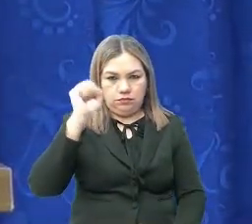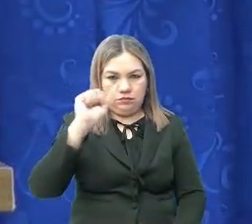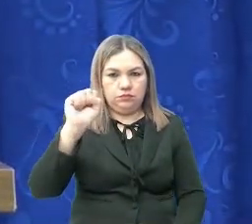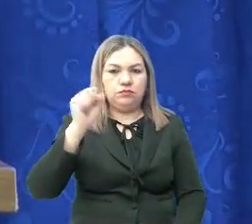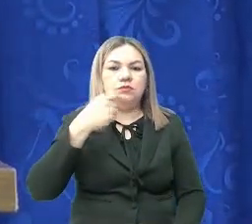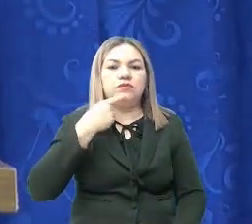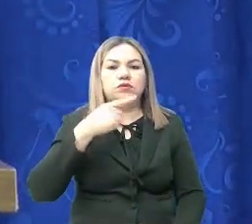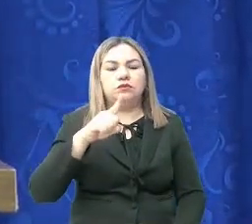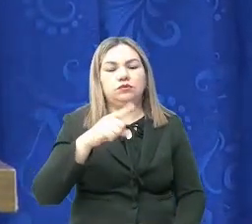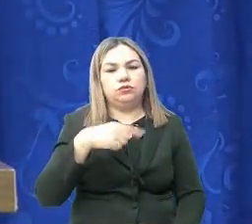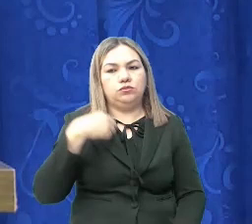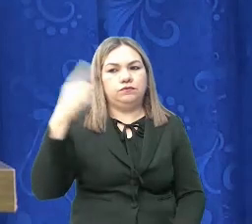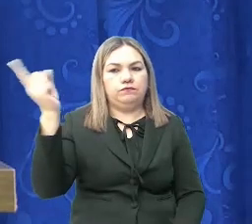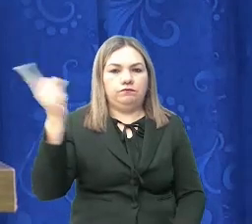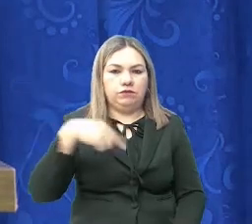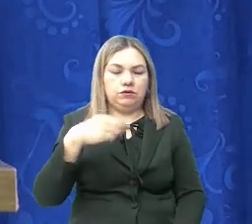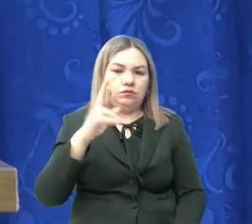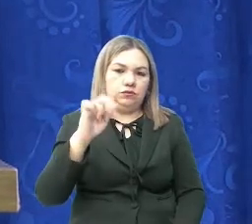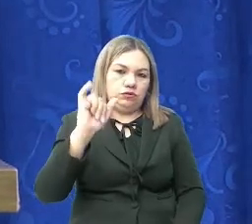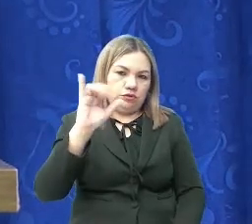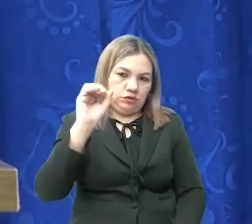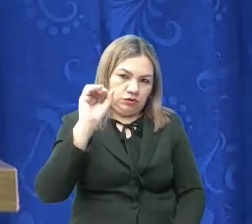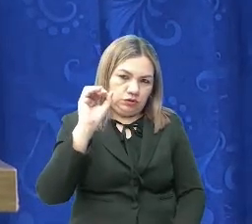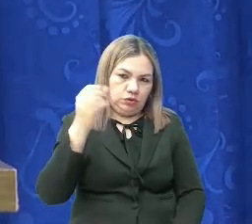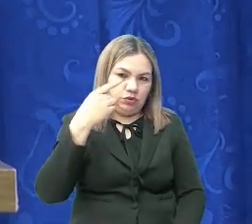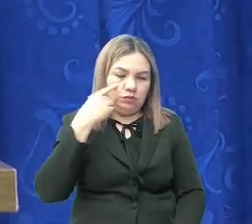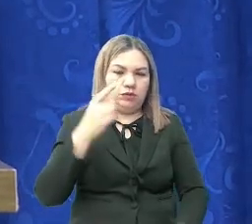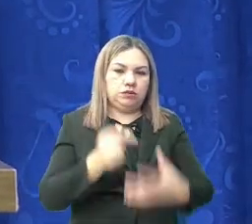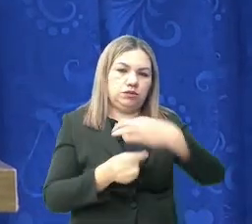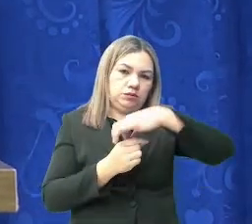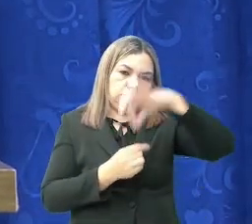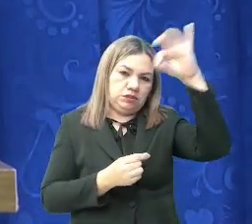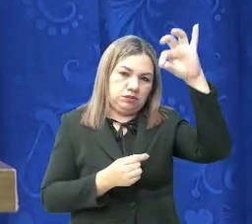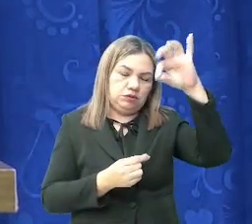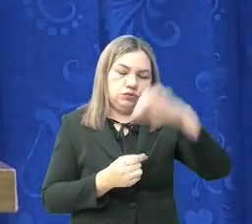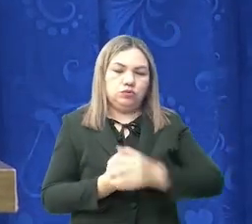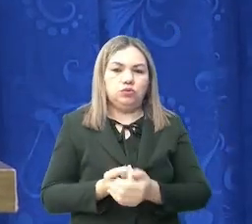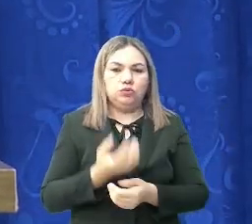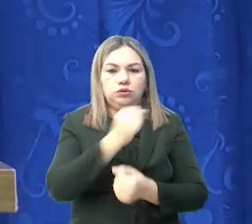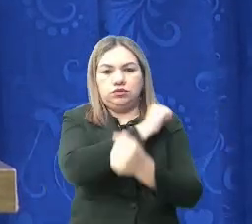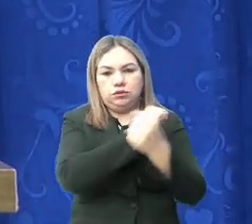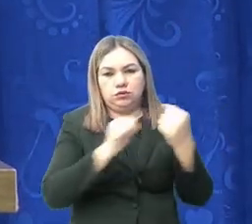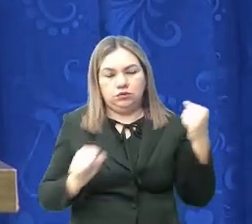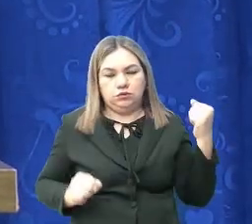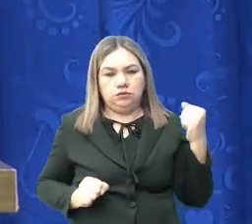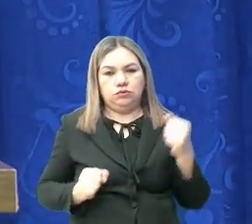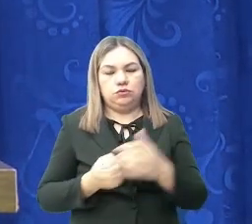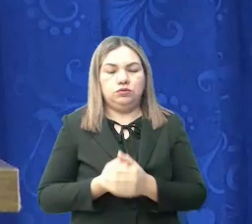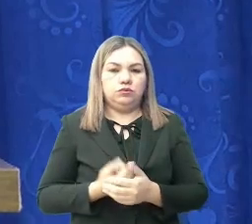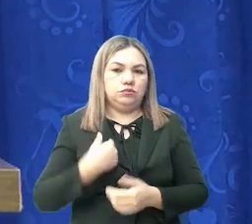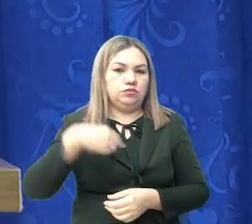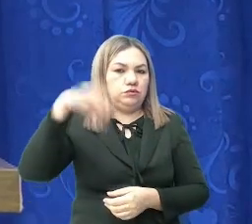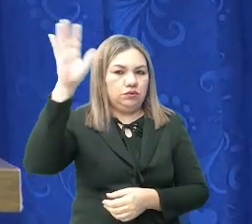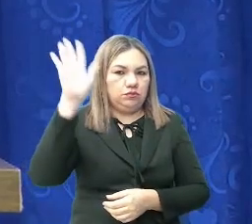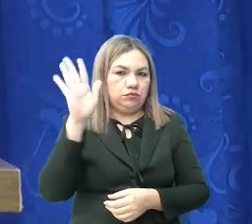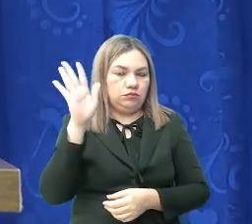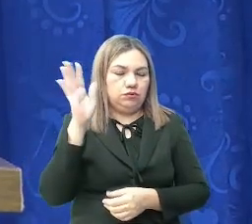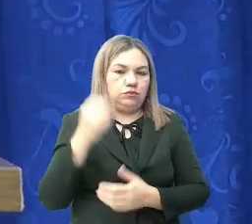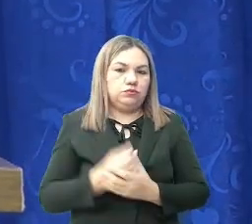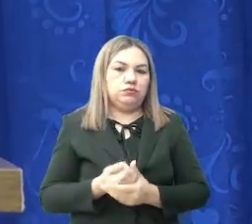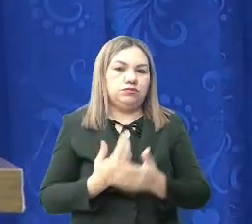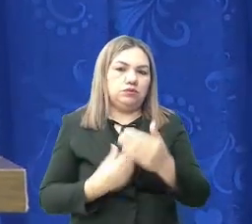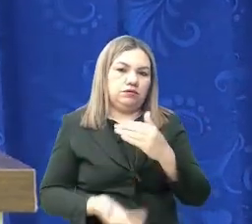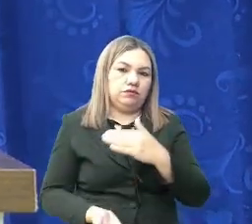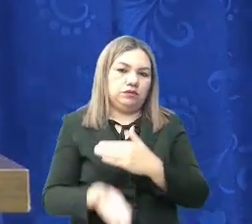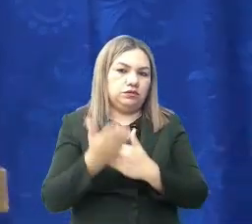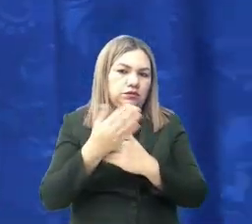the spirit of the Lord will raise a flag. The spirit of Jehovah, it says, in reality, because